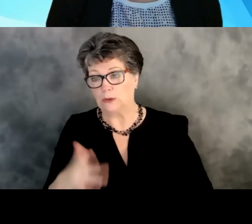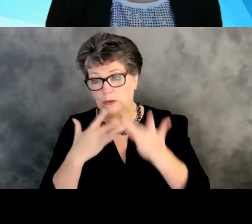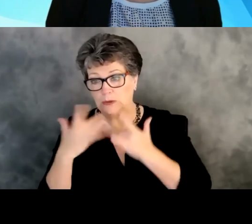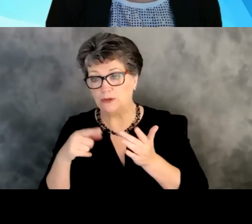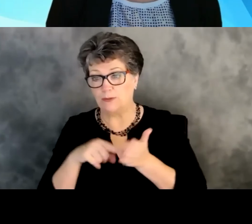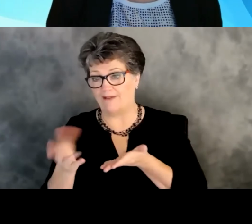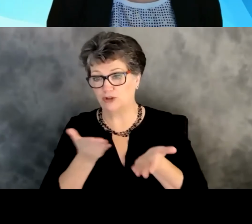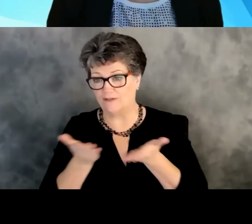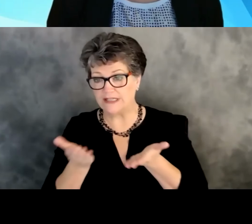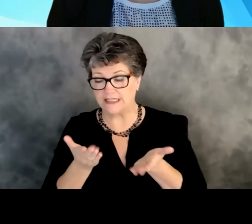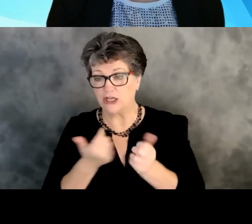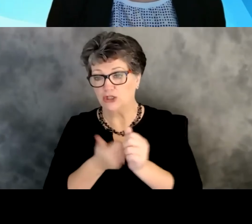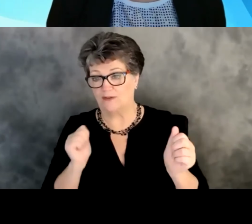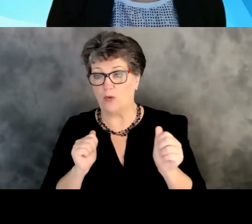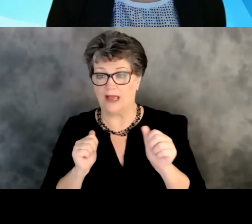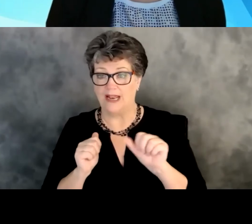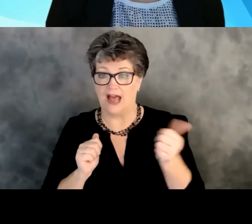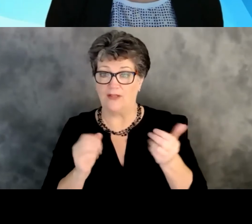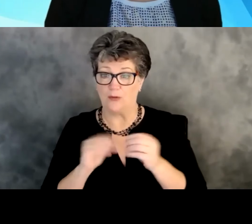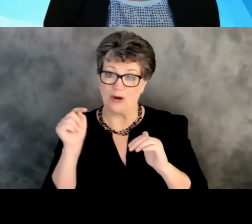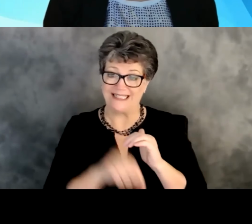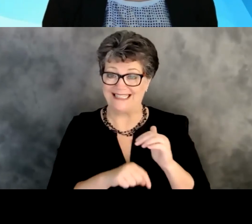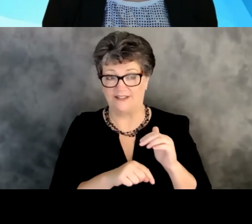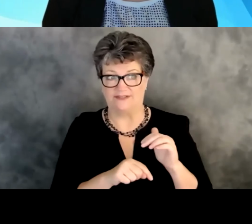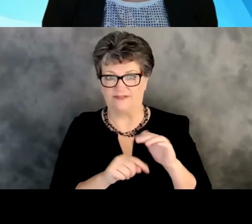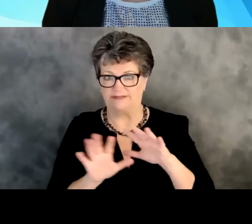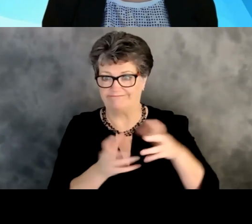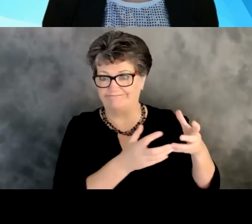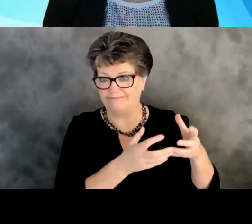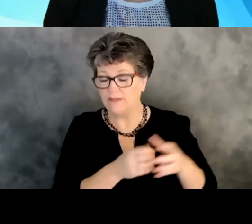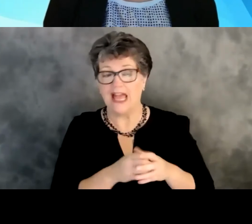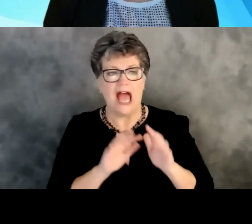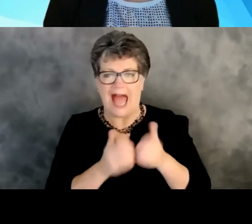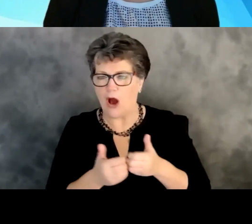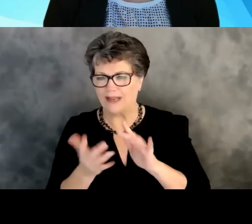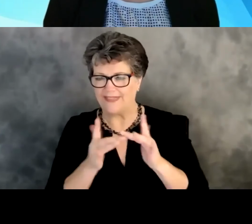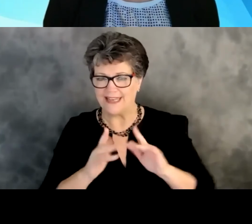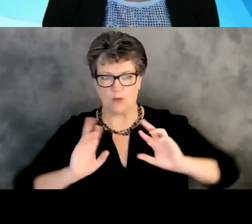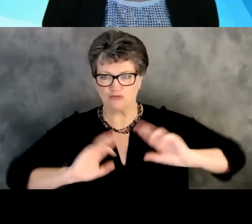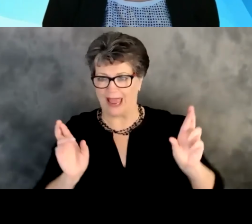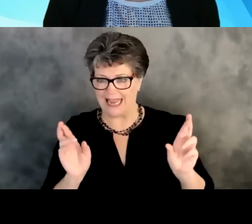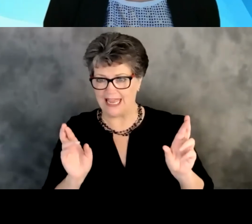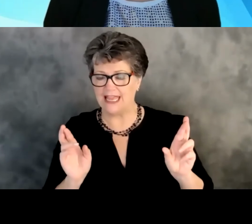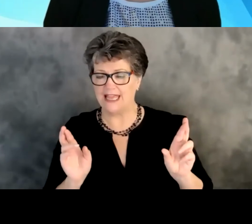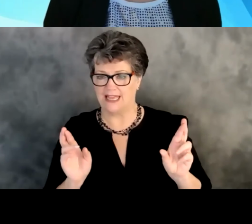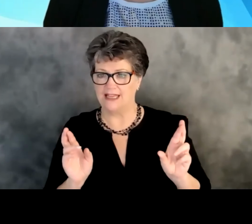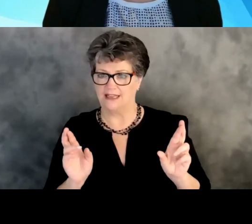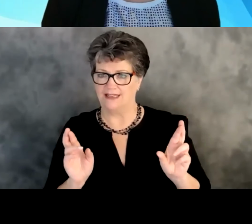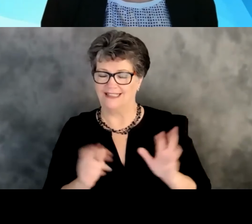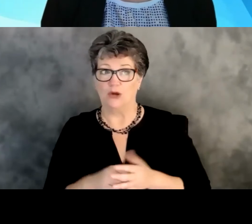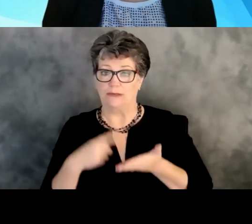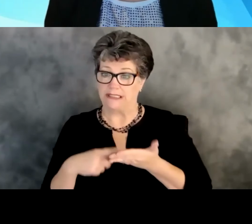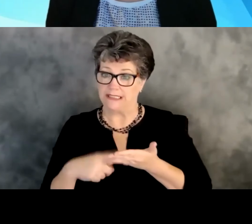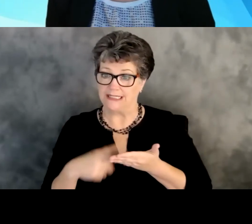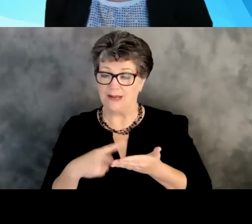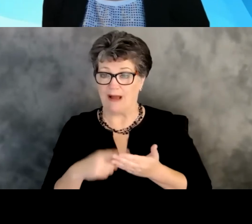kinds of services to avoid other more intensive settings. So how do we get our network ready to, we've been talking a lot about